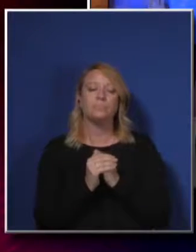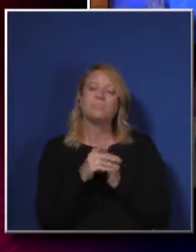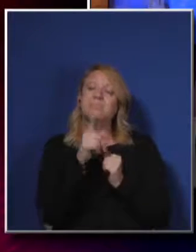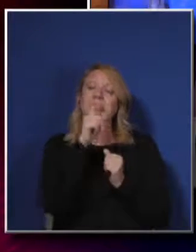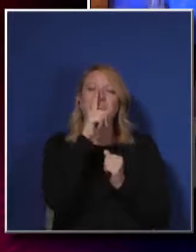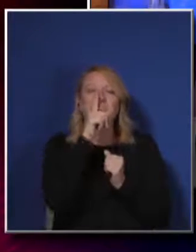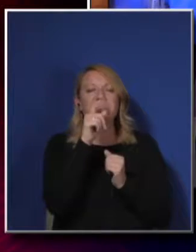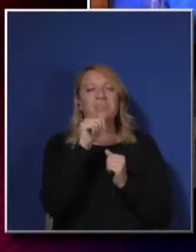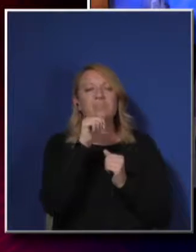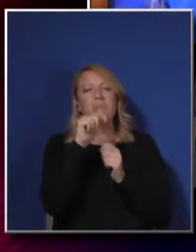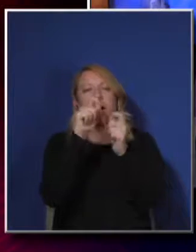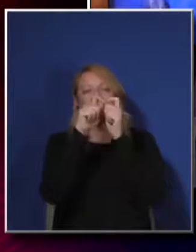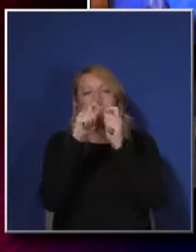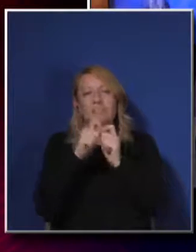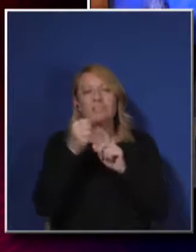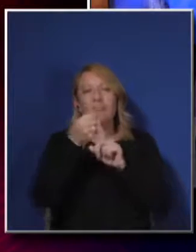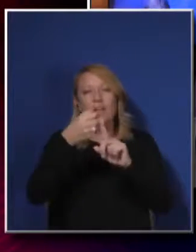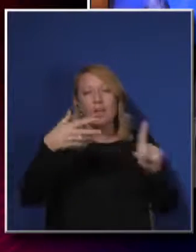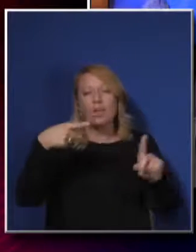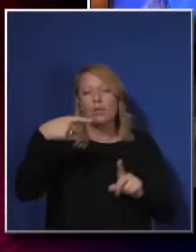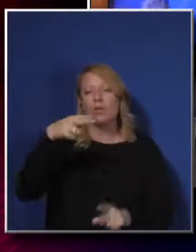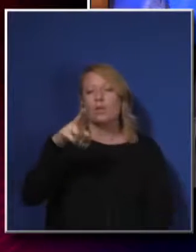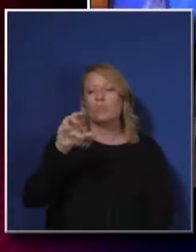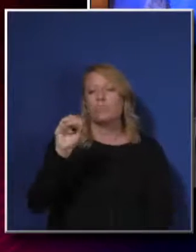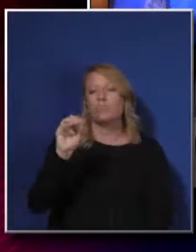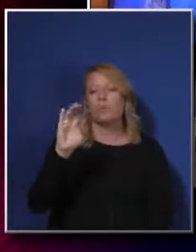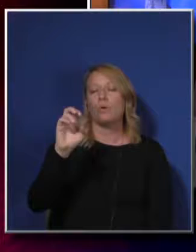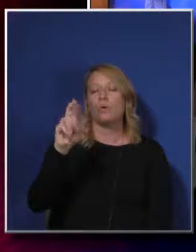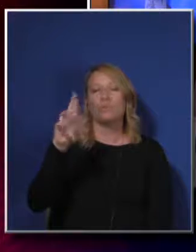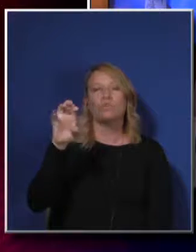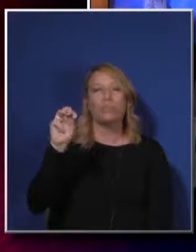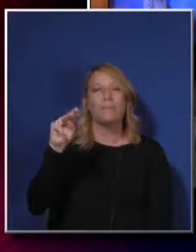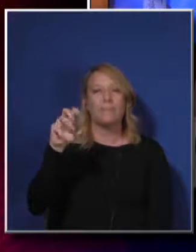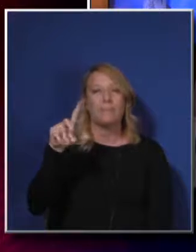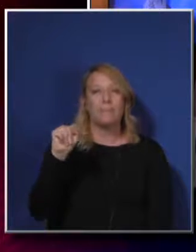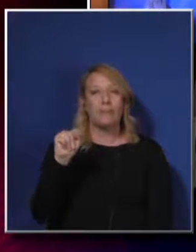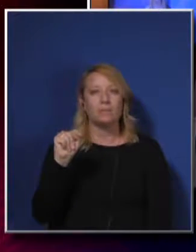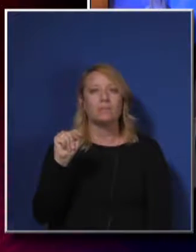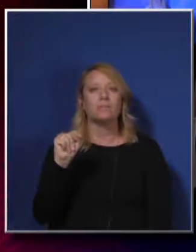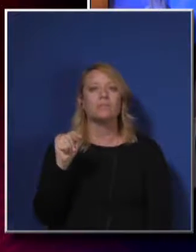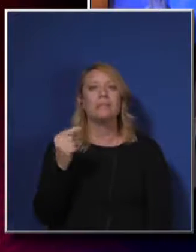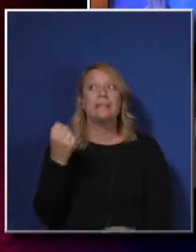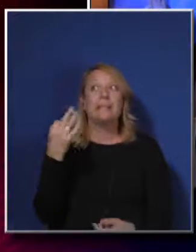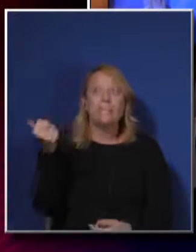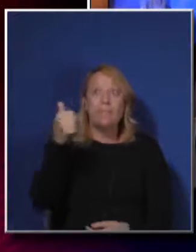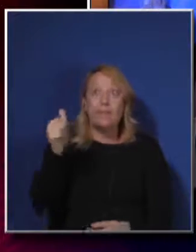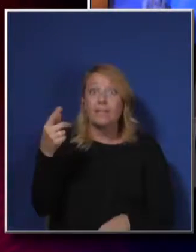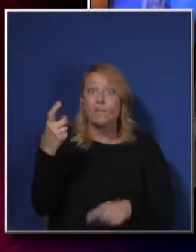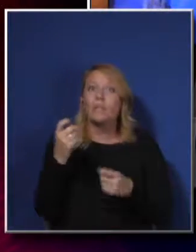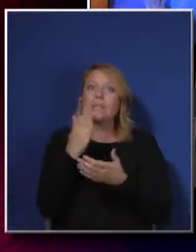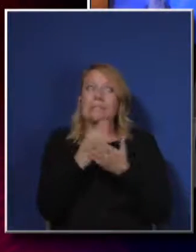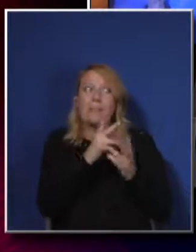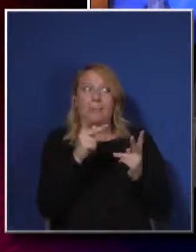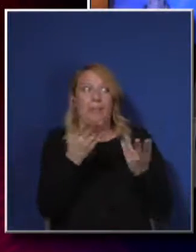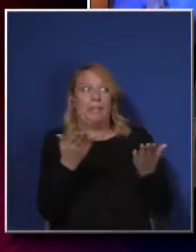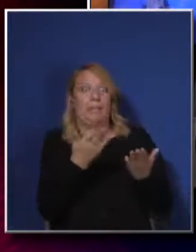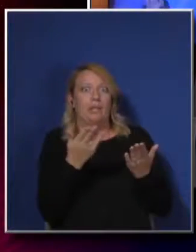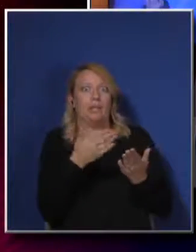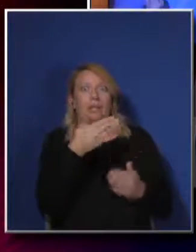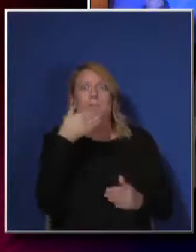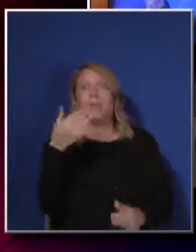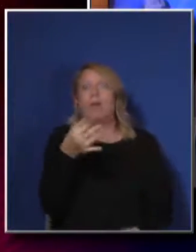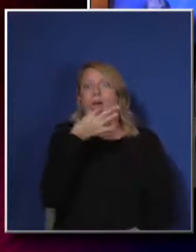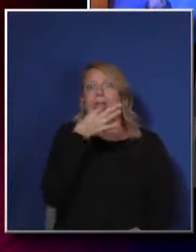into detail with that. If you have questions, we do have a couple of experts here with us that can answer your